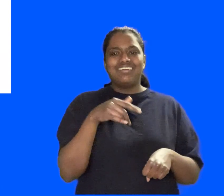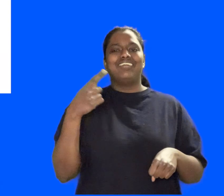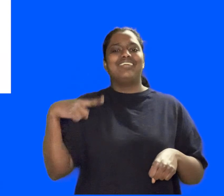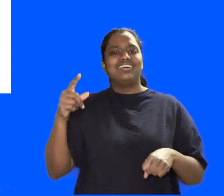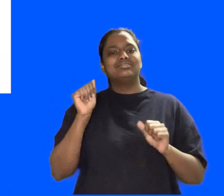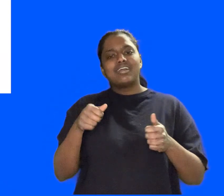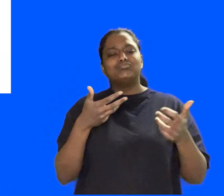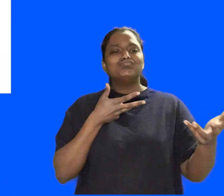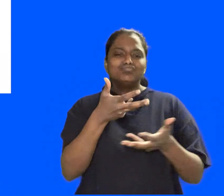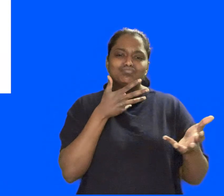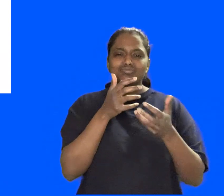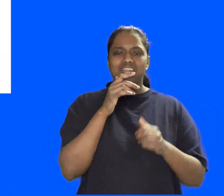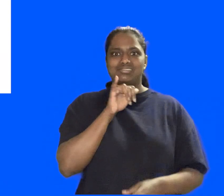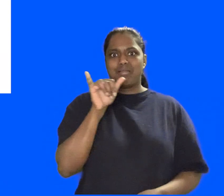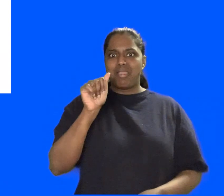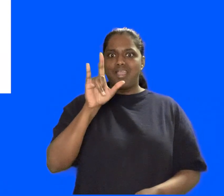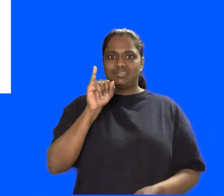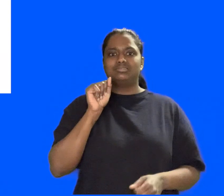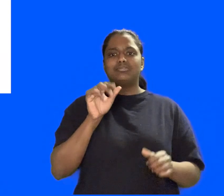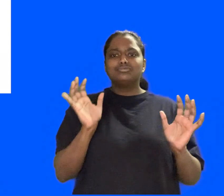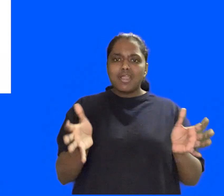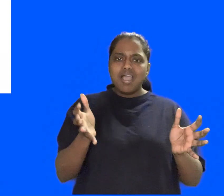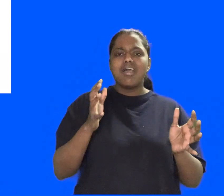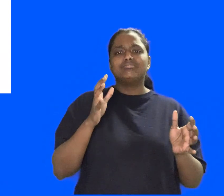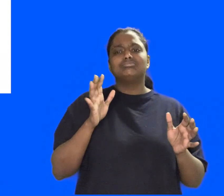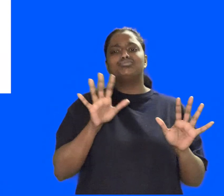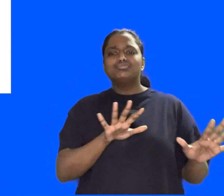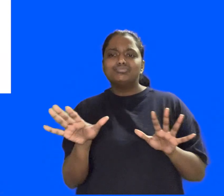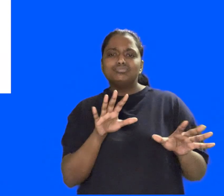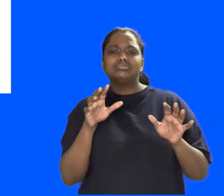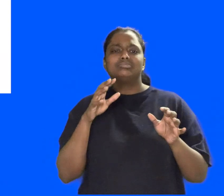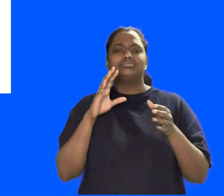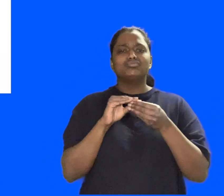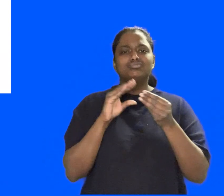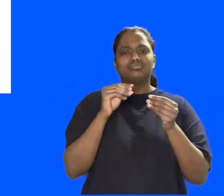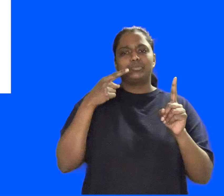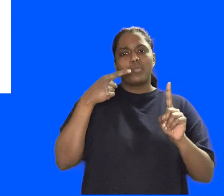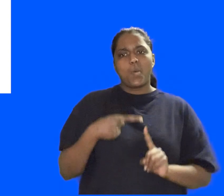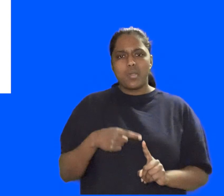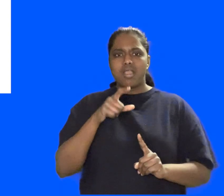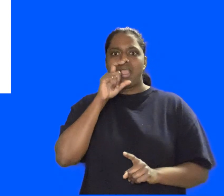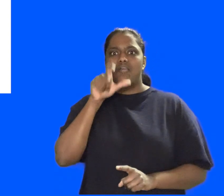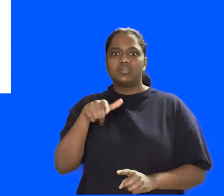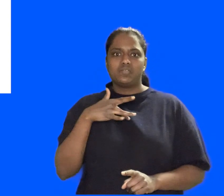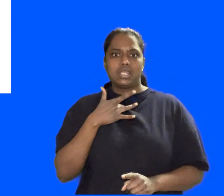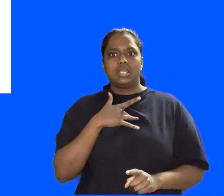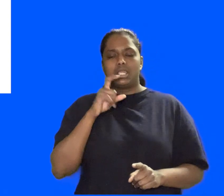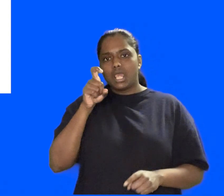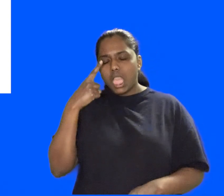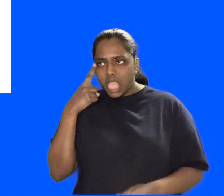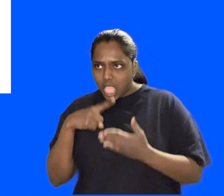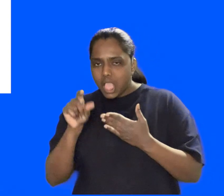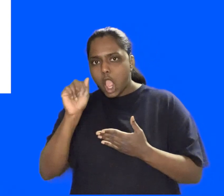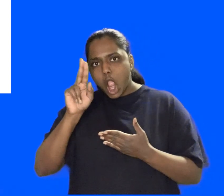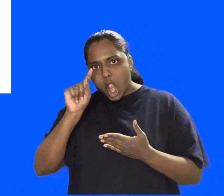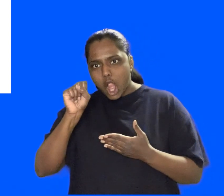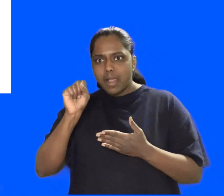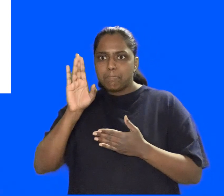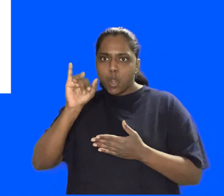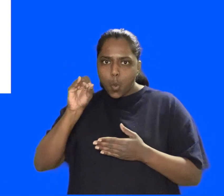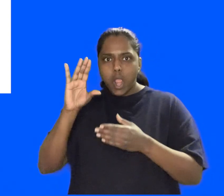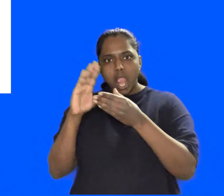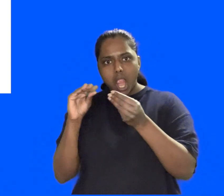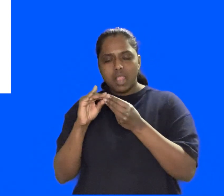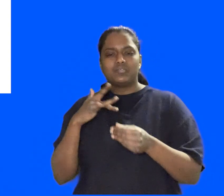To reduce the feeling of cold calling, we introduced icebreakers on users' profiles. The icebreakers provide artists like Ali with fun,